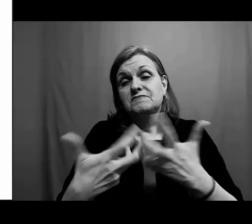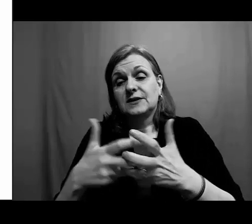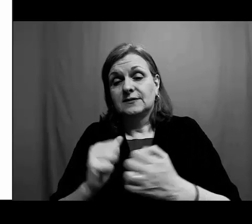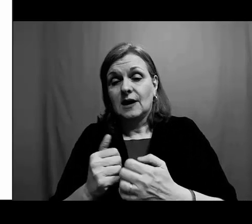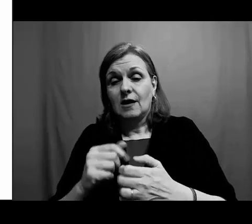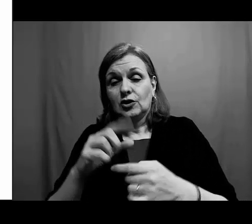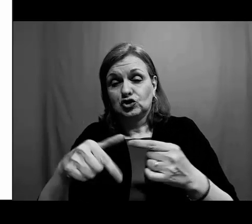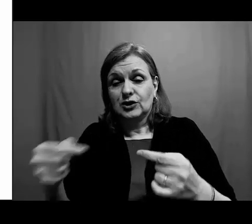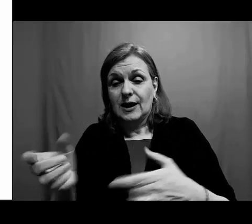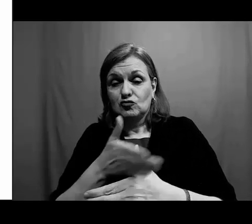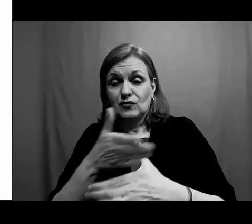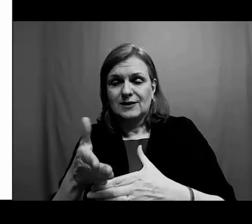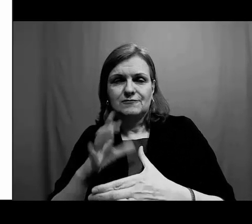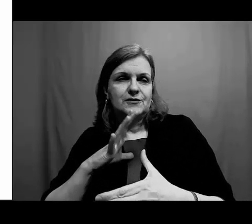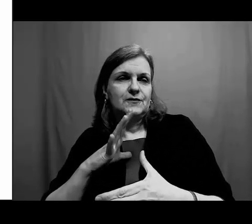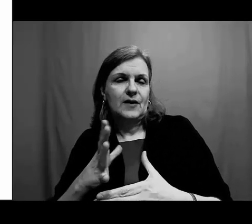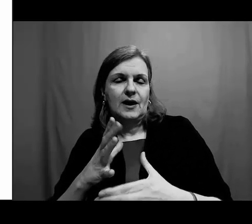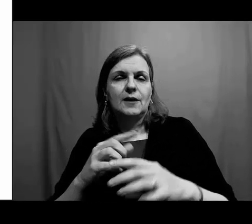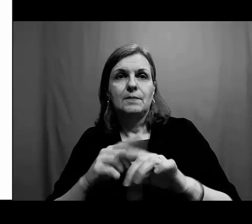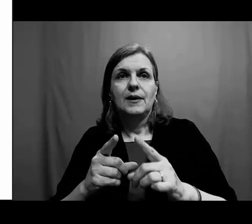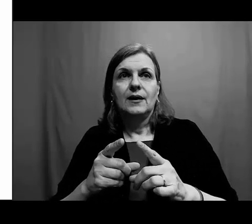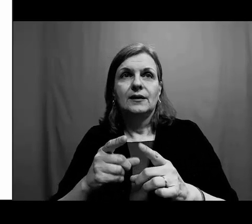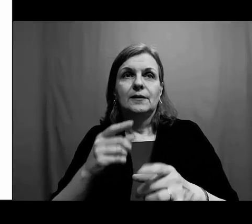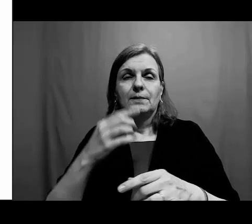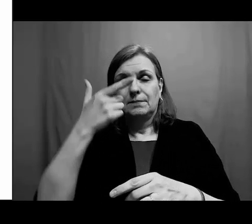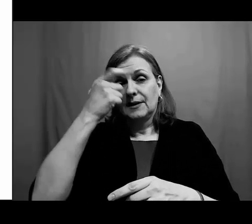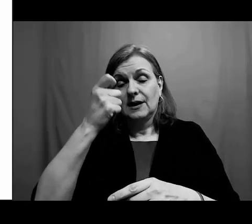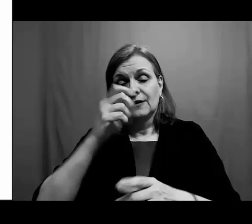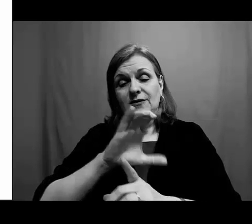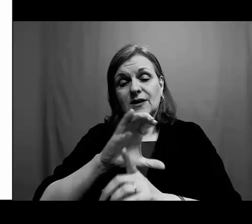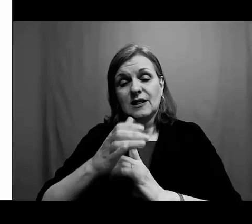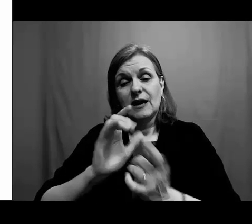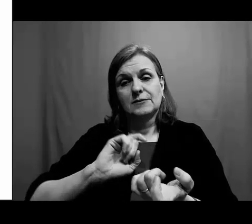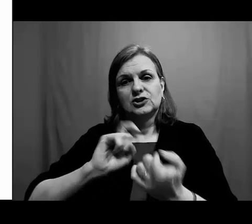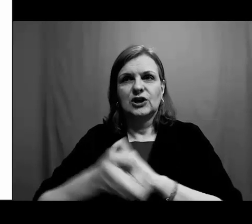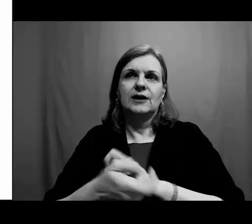to deal with. But the problem is the changes in global